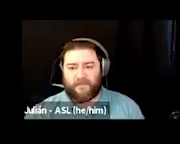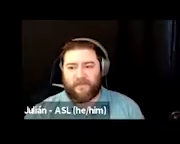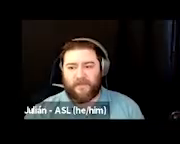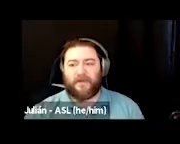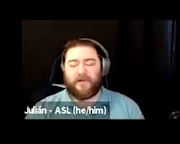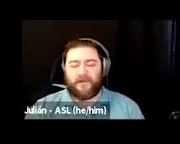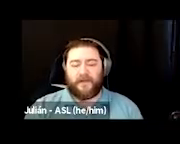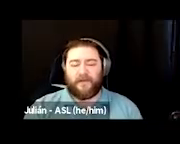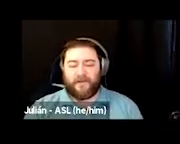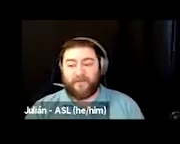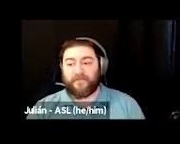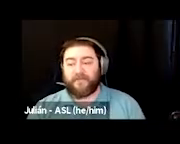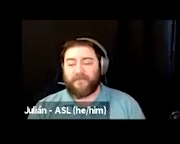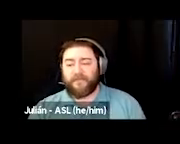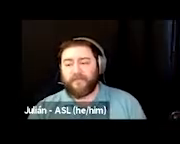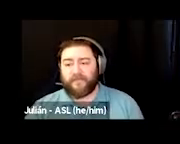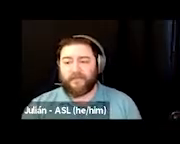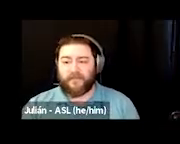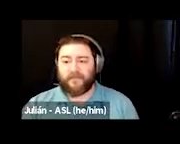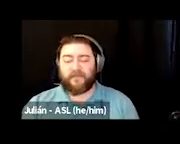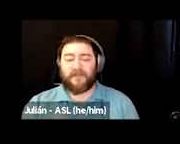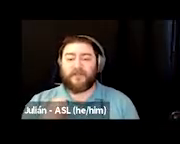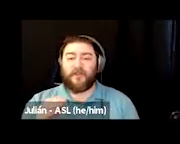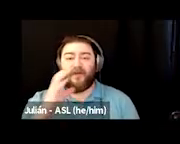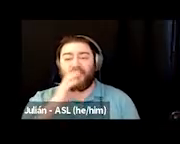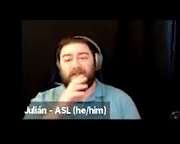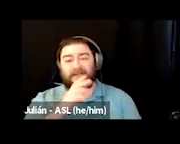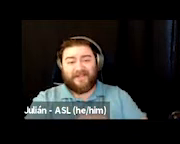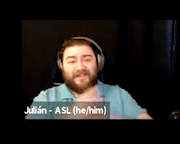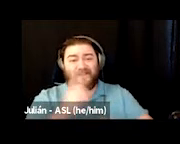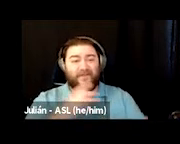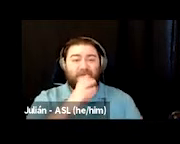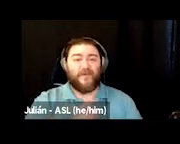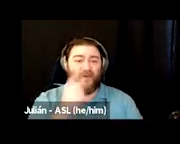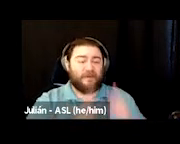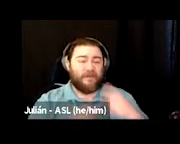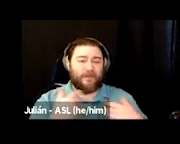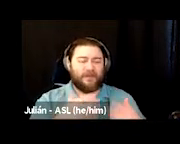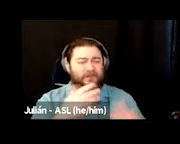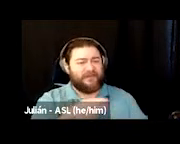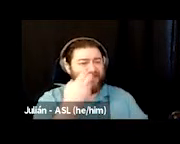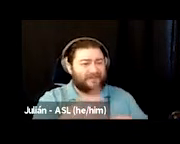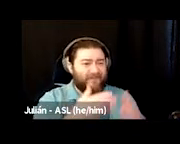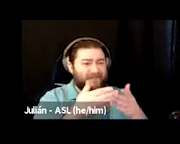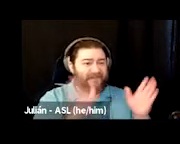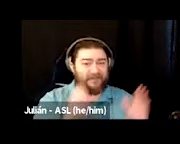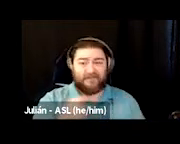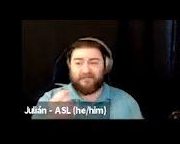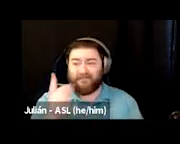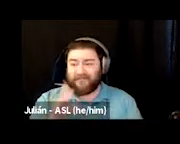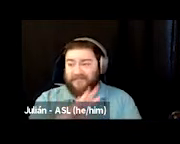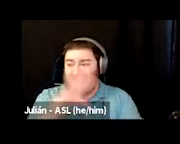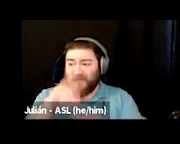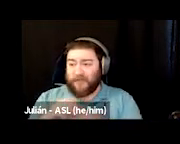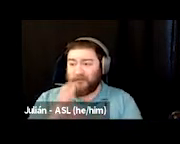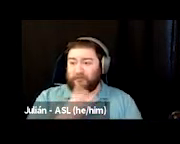And, geriatric care in general is difficult, but when you're dealing with trans aging, it gets even more complicated.